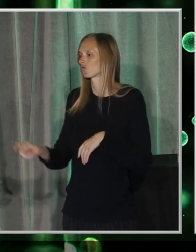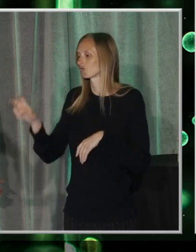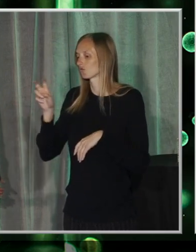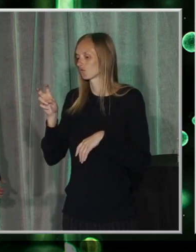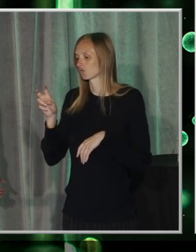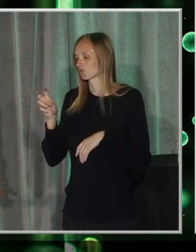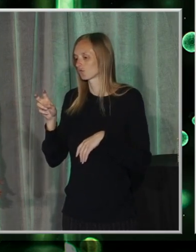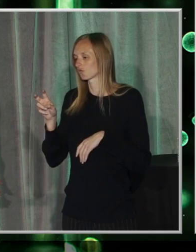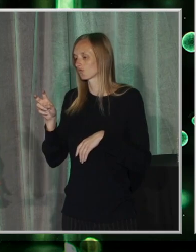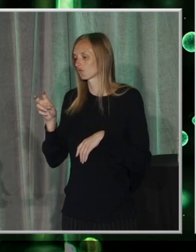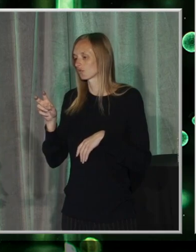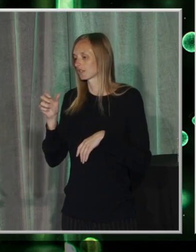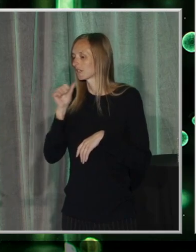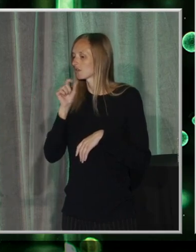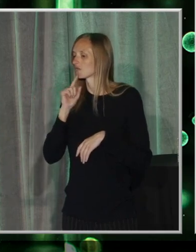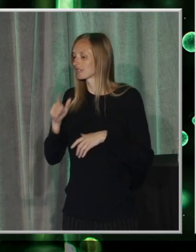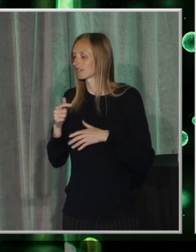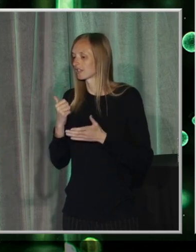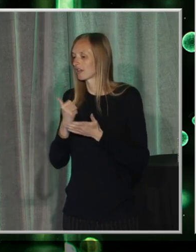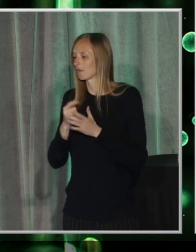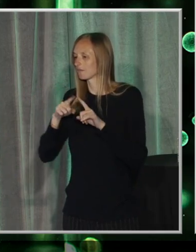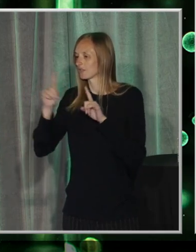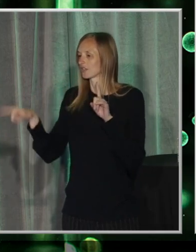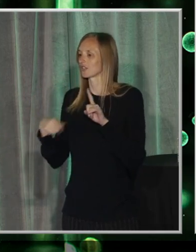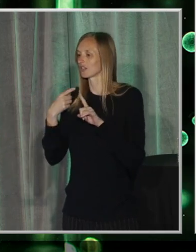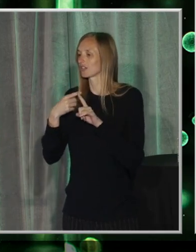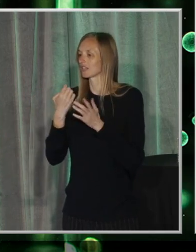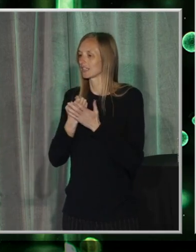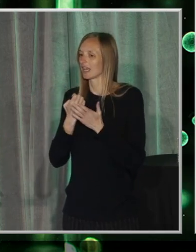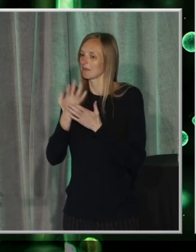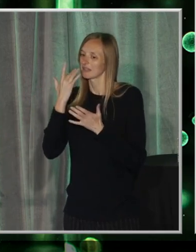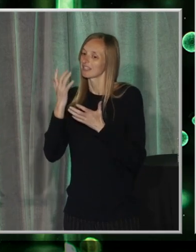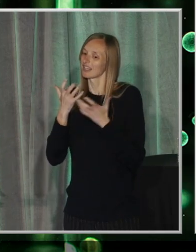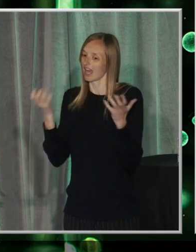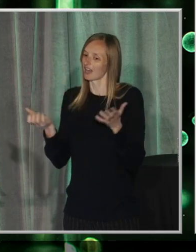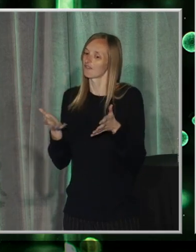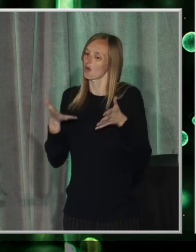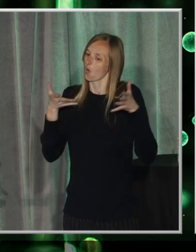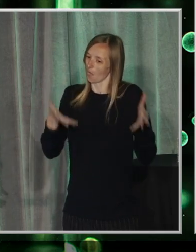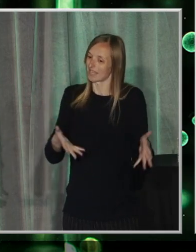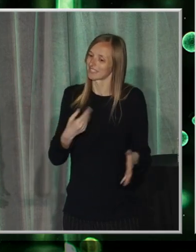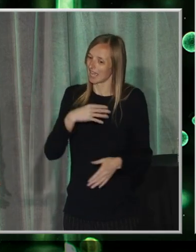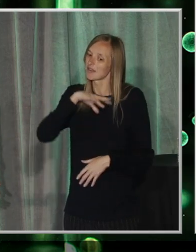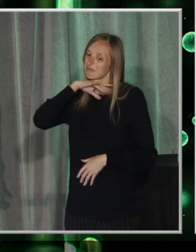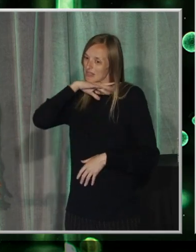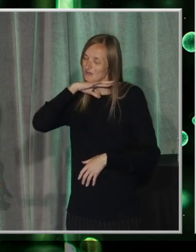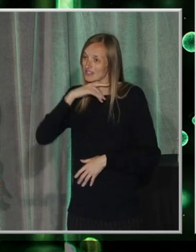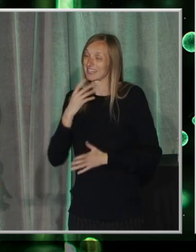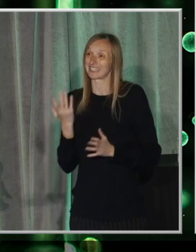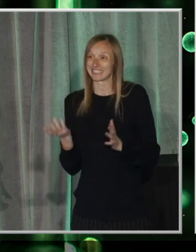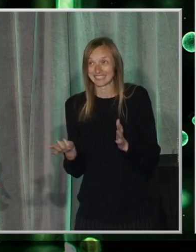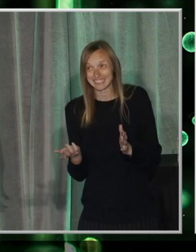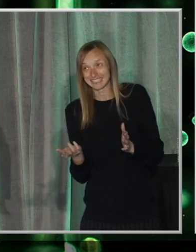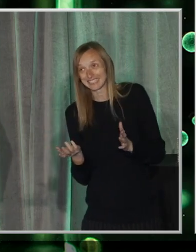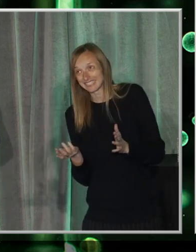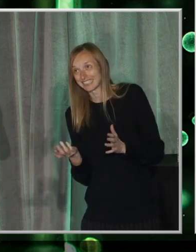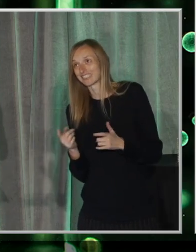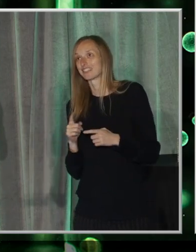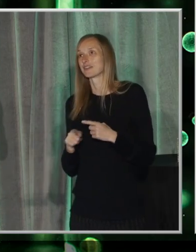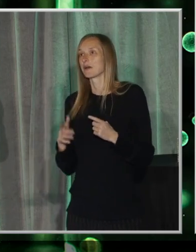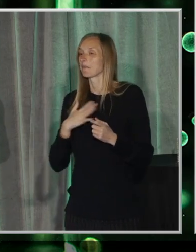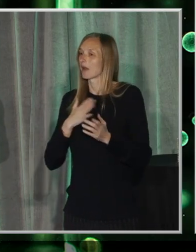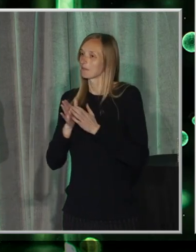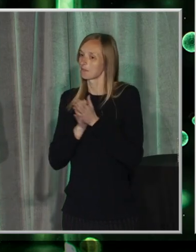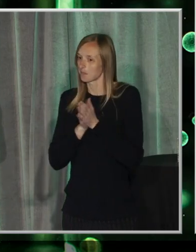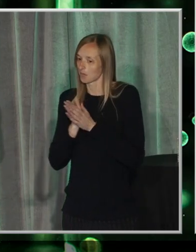the circular economy because it's a lot of waste and the pollution, I guess. But yeah, my